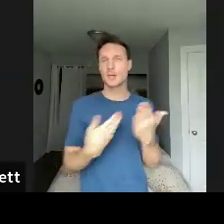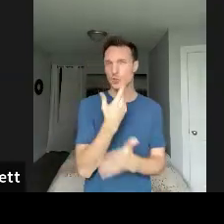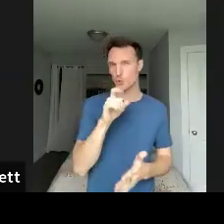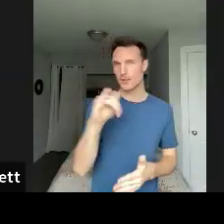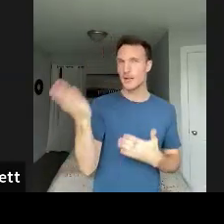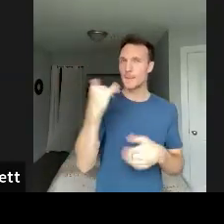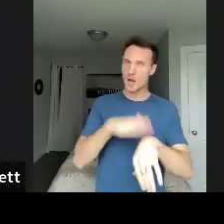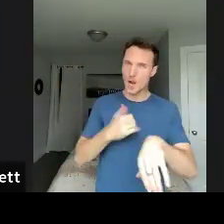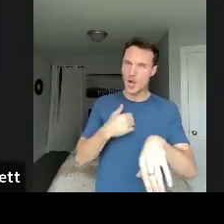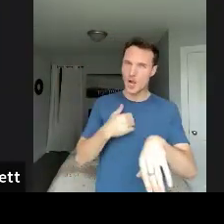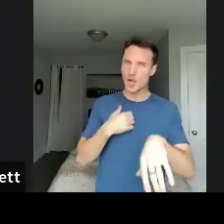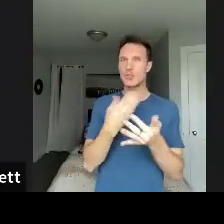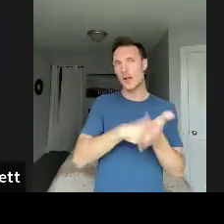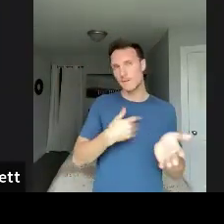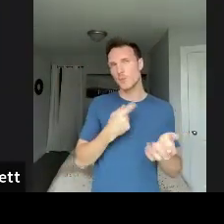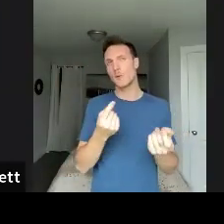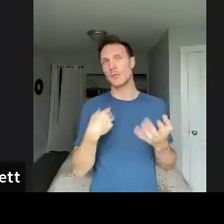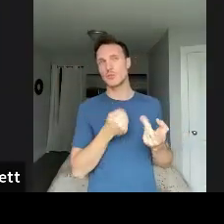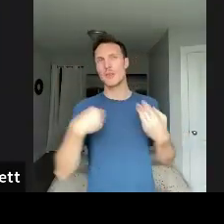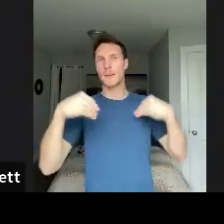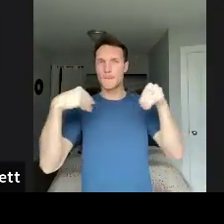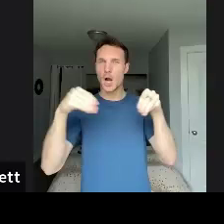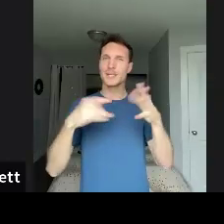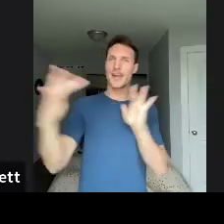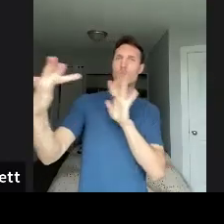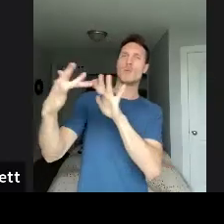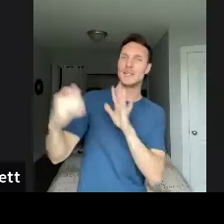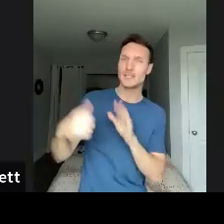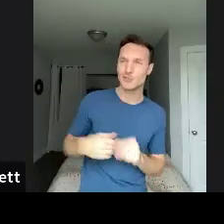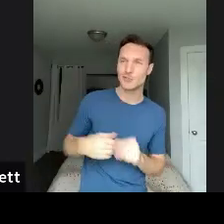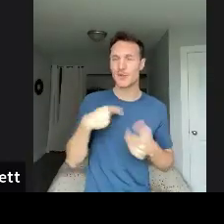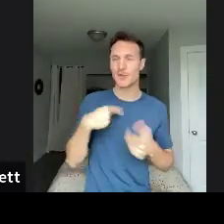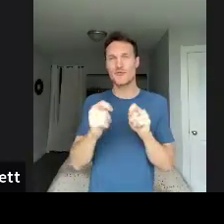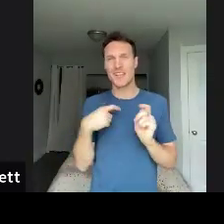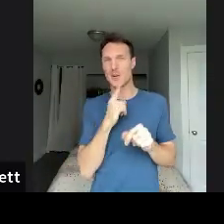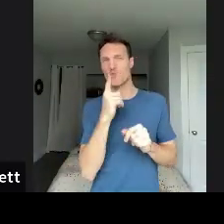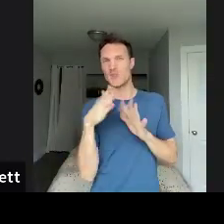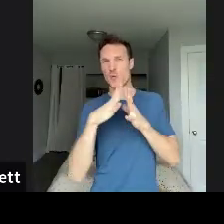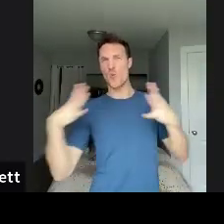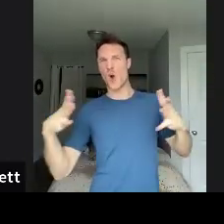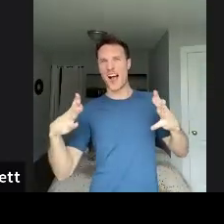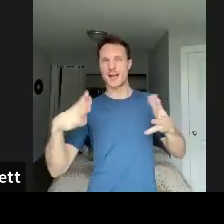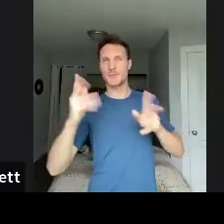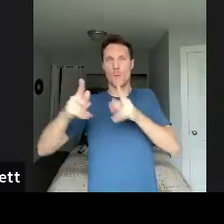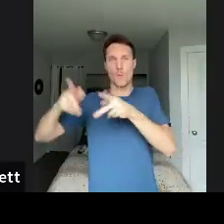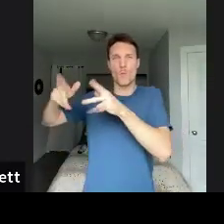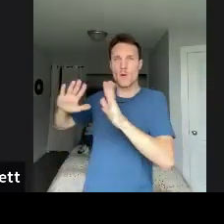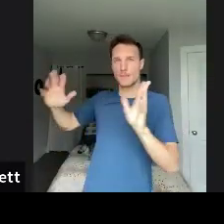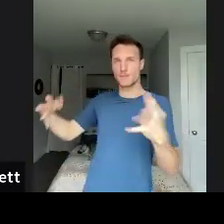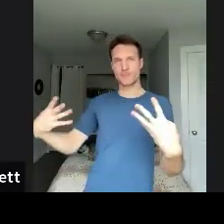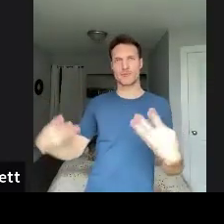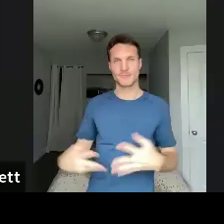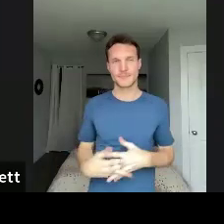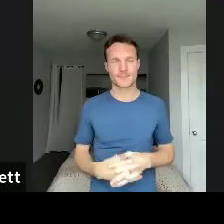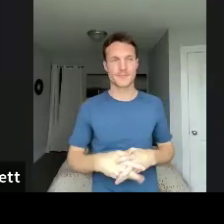doing some marketing and outreach that we hope will reach a pretty wide audience. But again, we'll be partnering with the CDDOs as